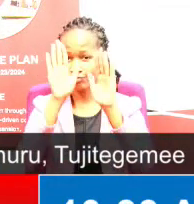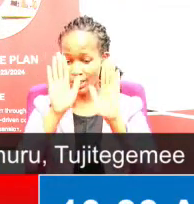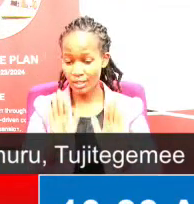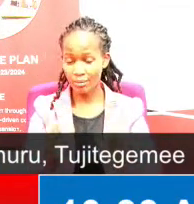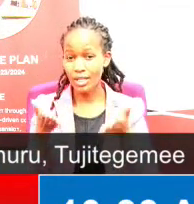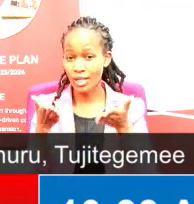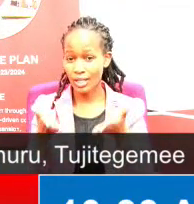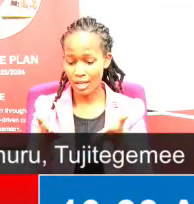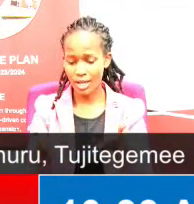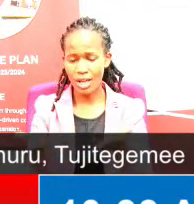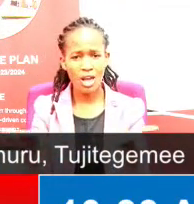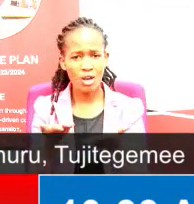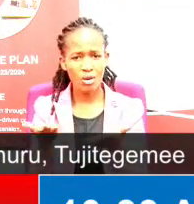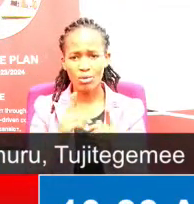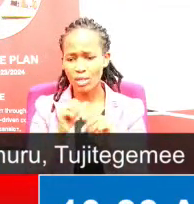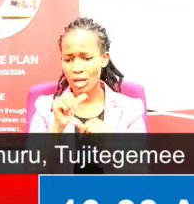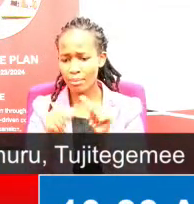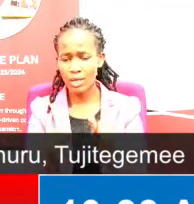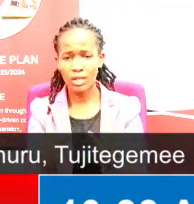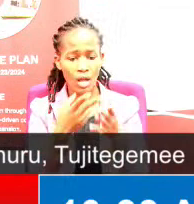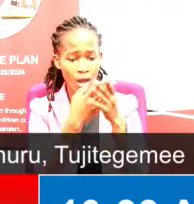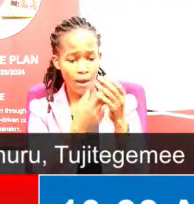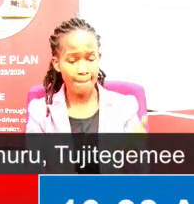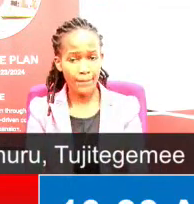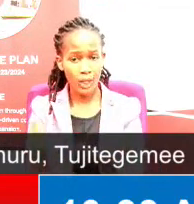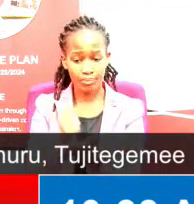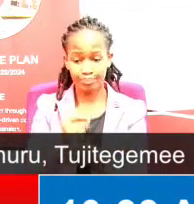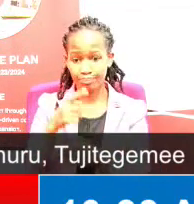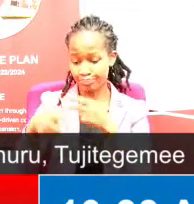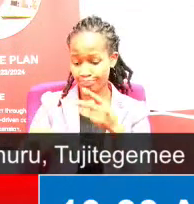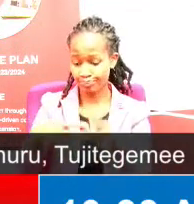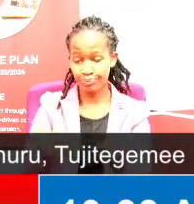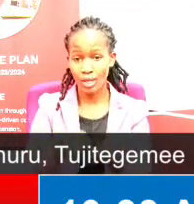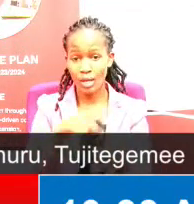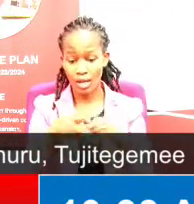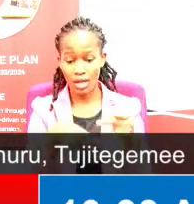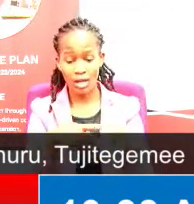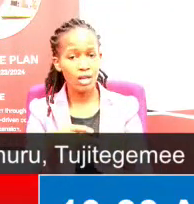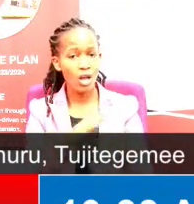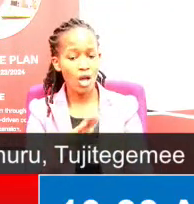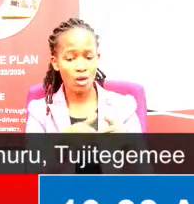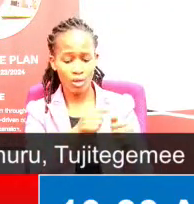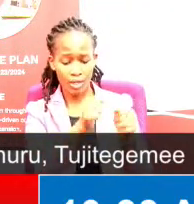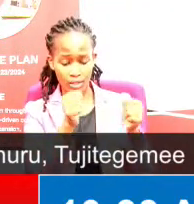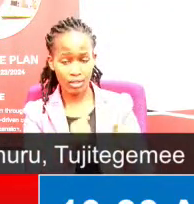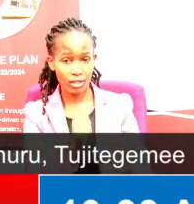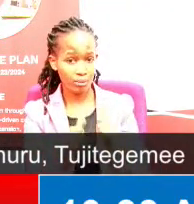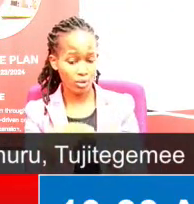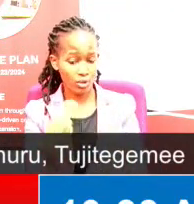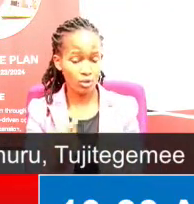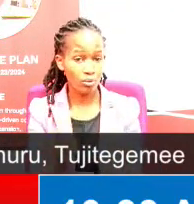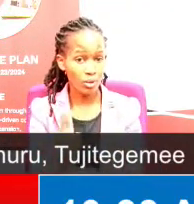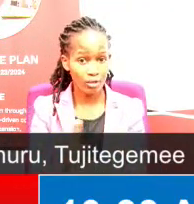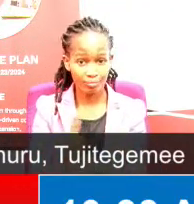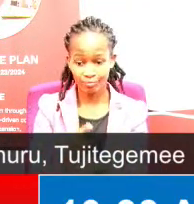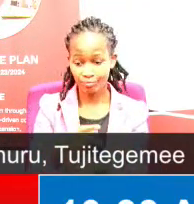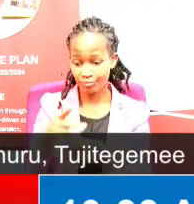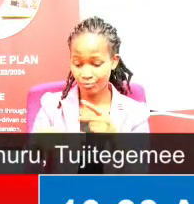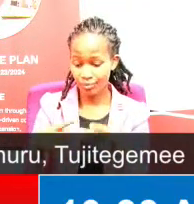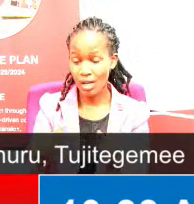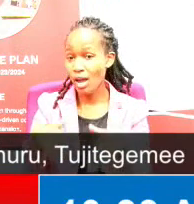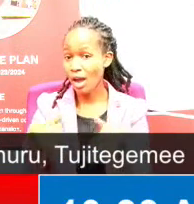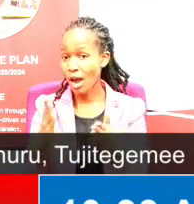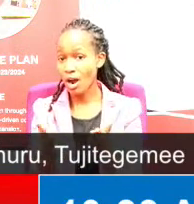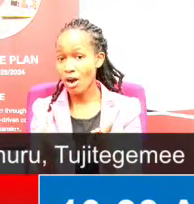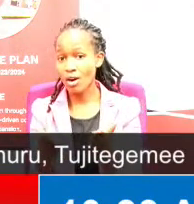Here, we are referring to both administrative processes, the systems you use, the procedures we use, the way